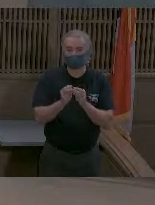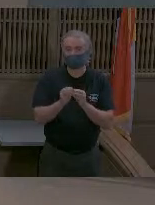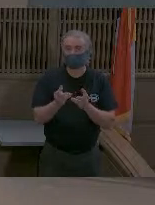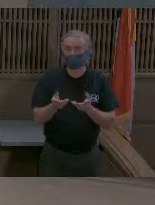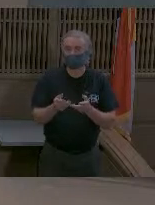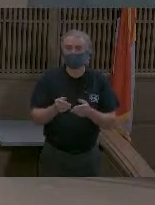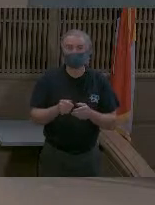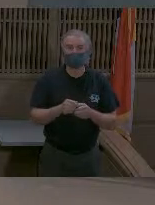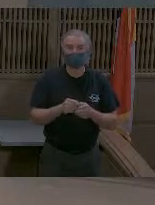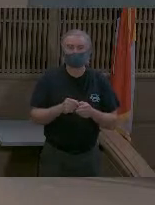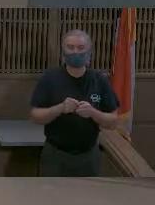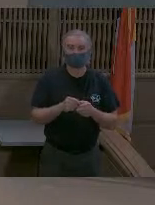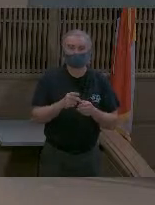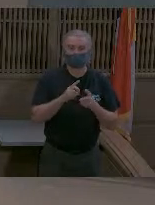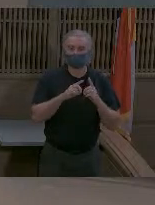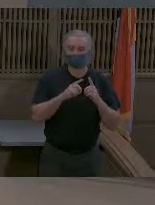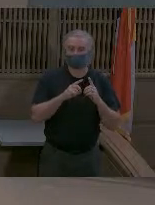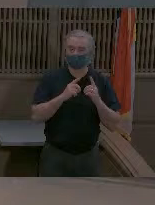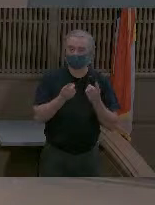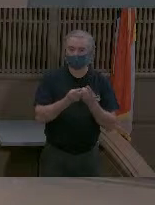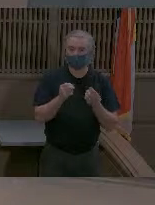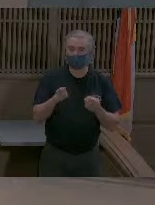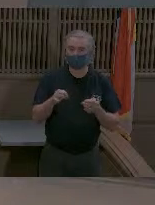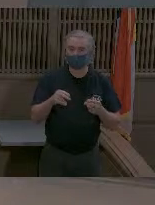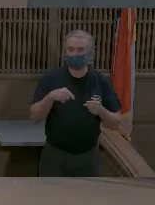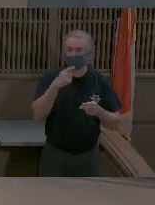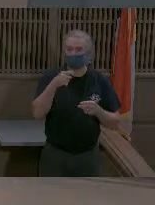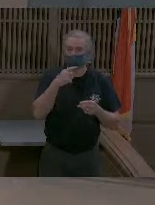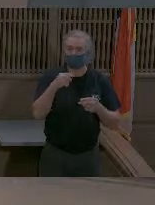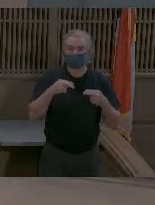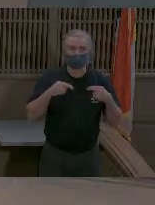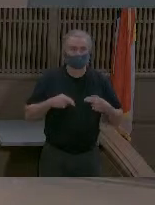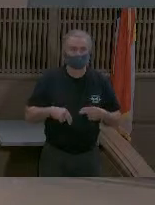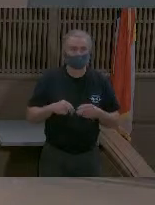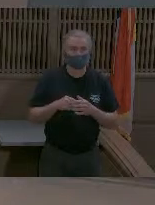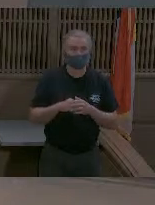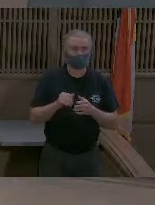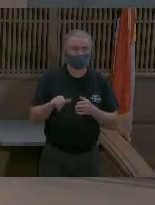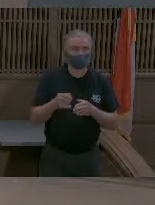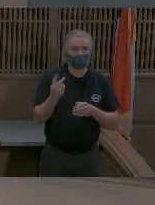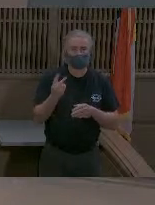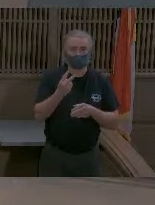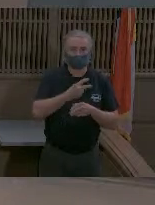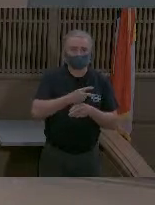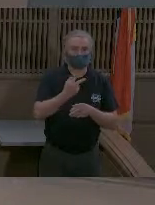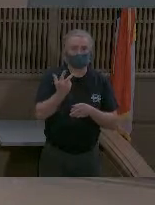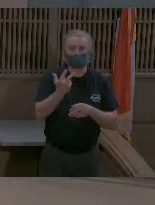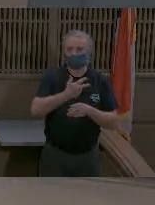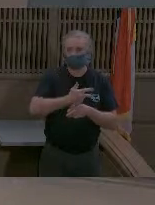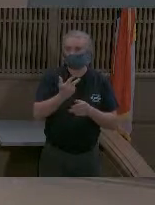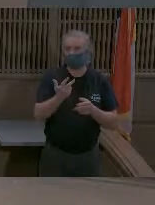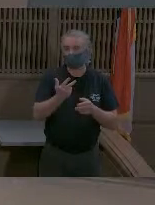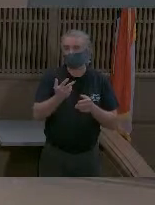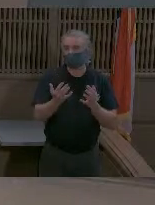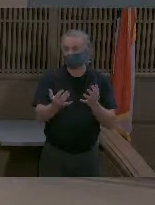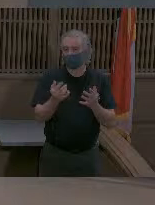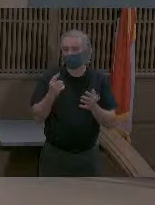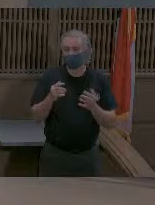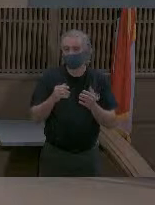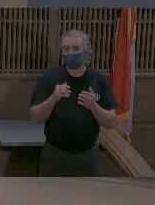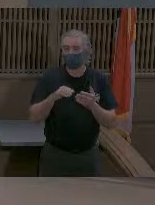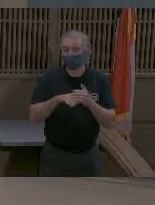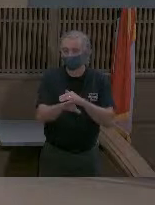I think Department of Public Health, Dr. Lewis said earlier this week, it's a 2 or 3 day wait, and at